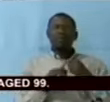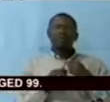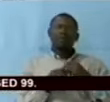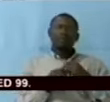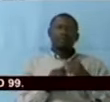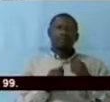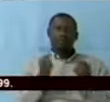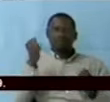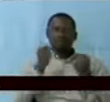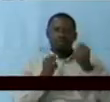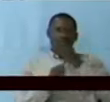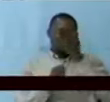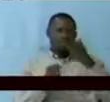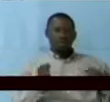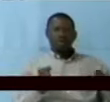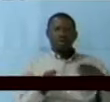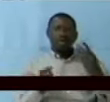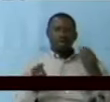Of the truck. Did